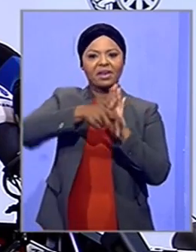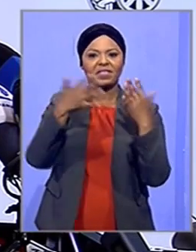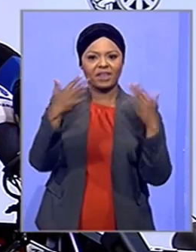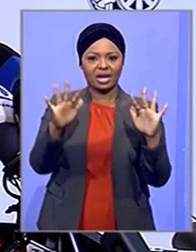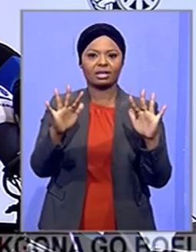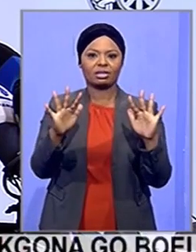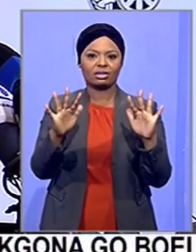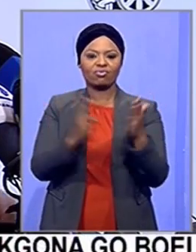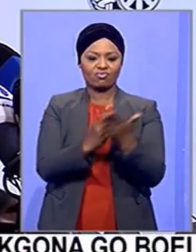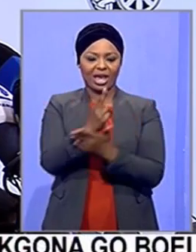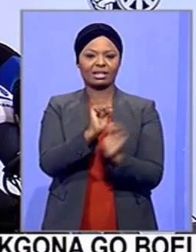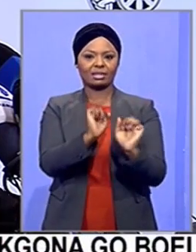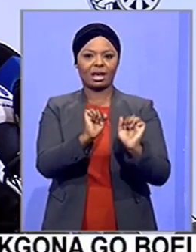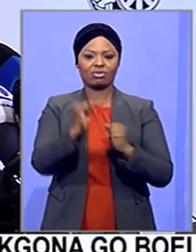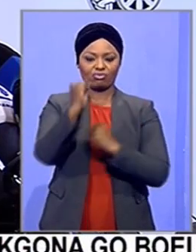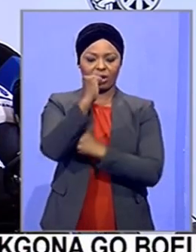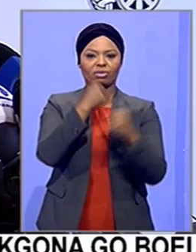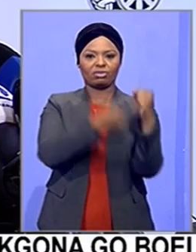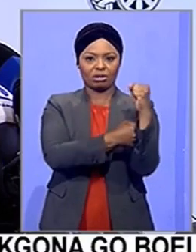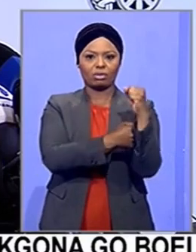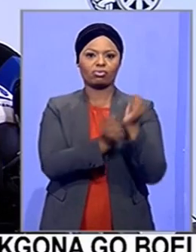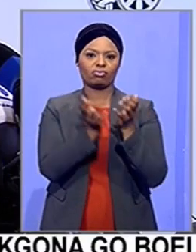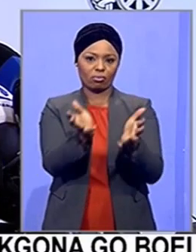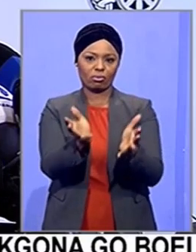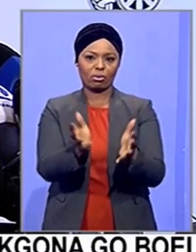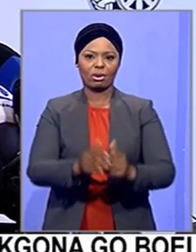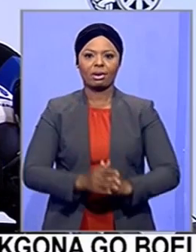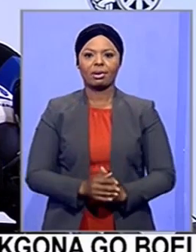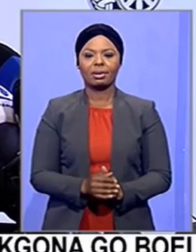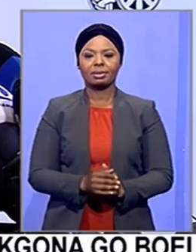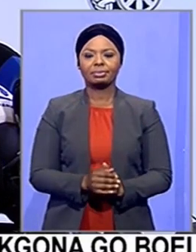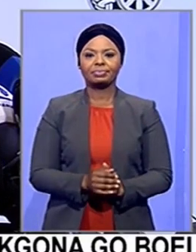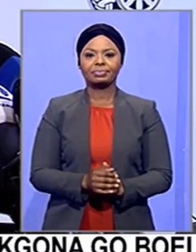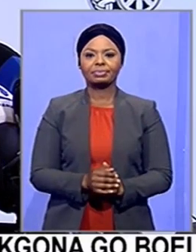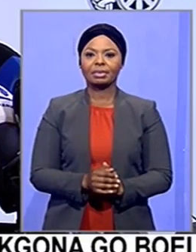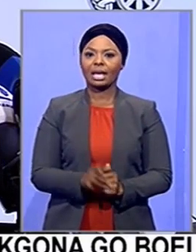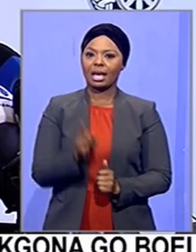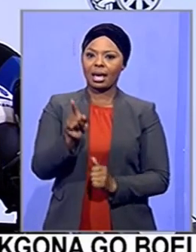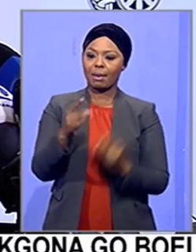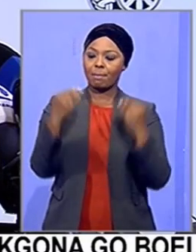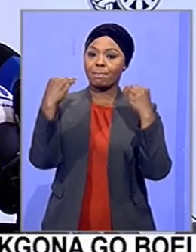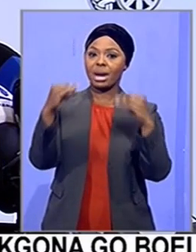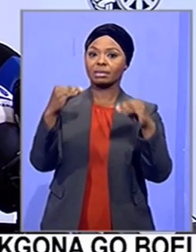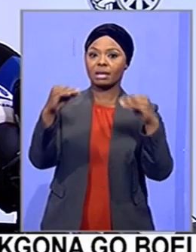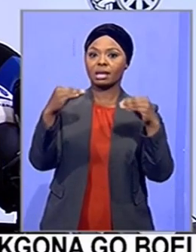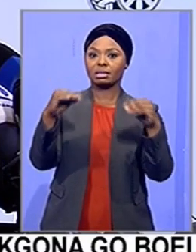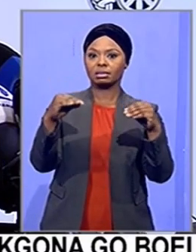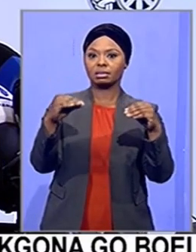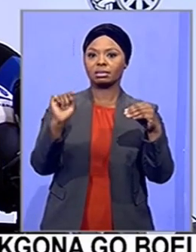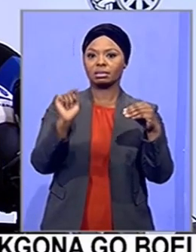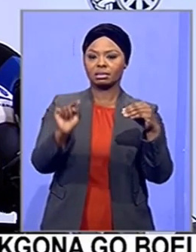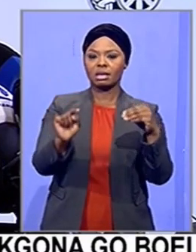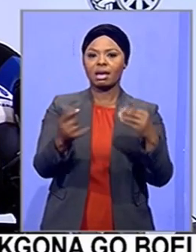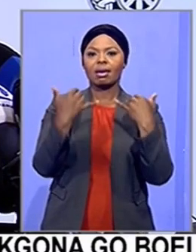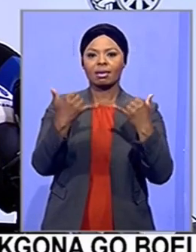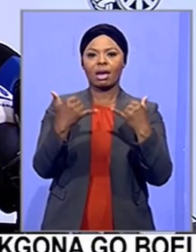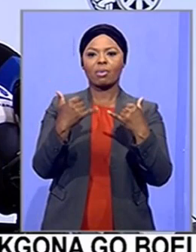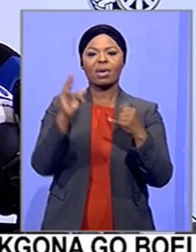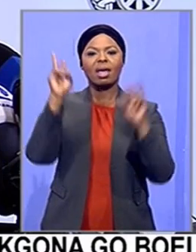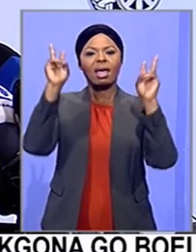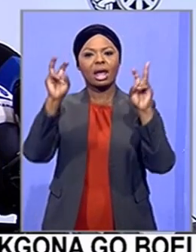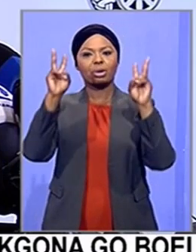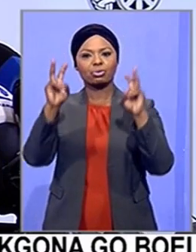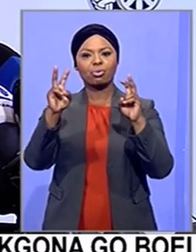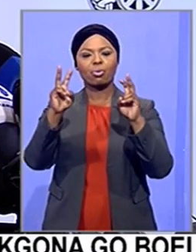structure, and it conducts its business in accordance with the